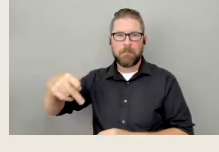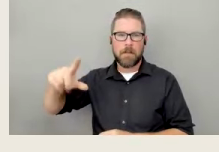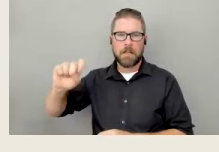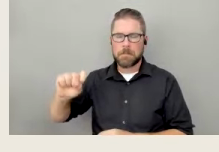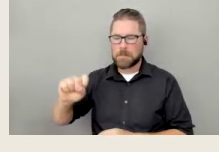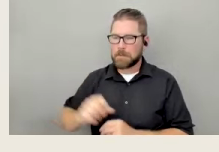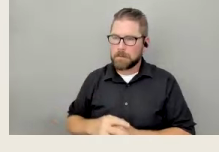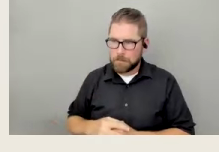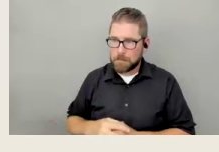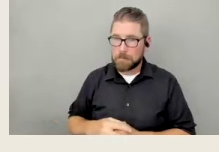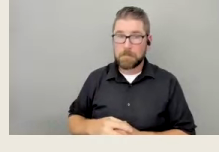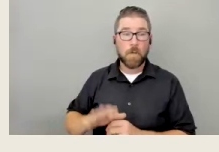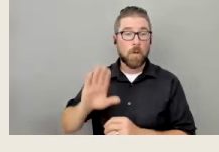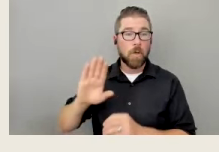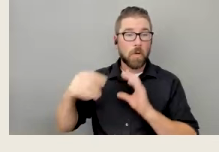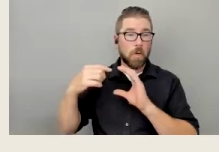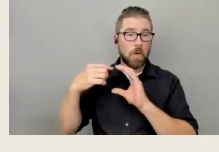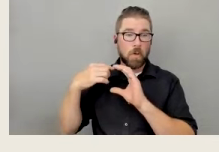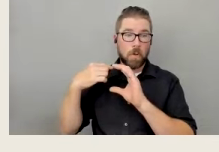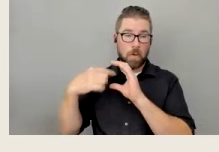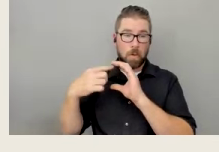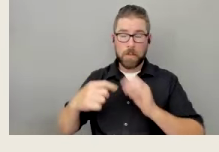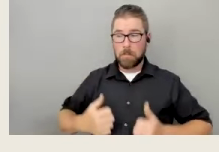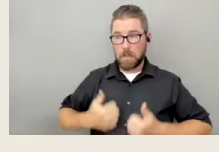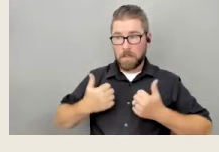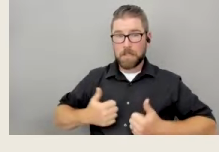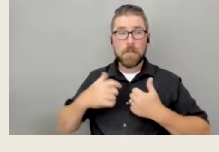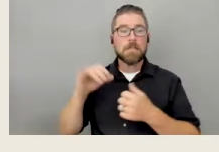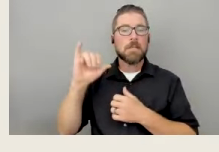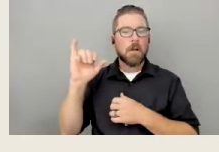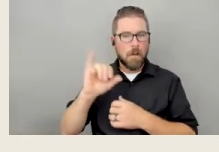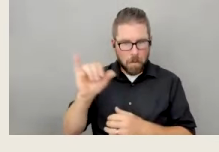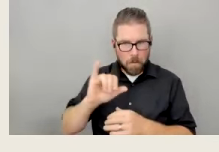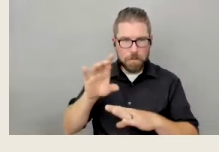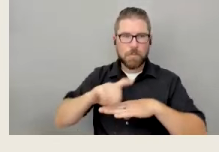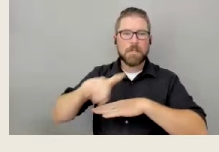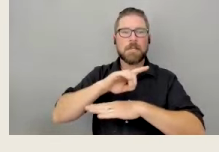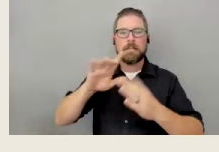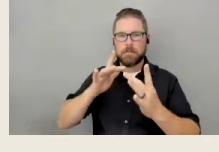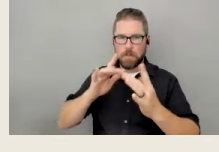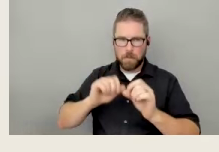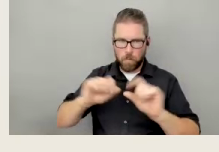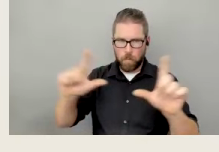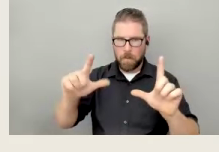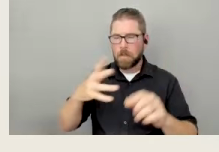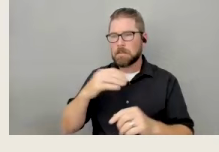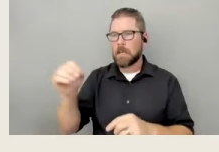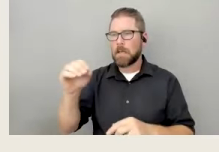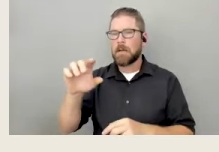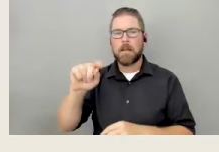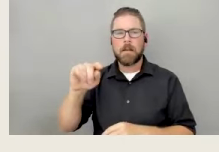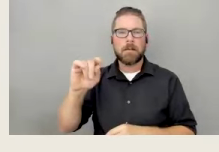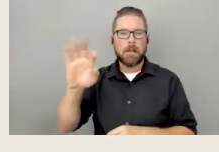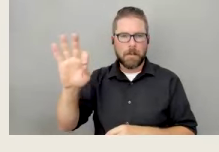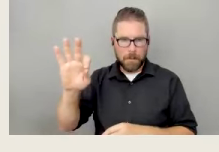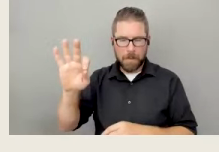webpage, not just Fresno City Title IX webpage, but also district Title IX webpage as well. So you can, our emails, our